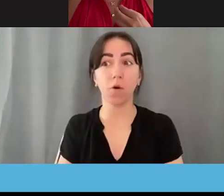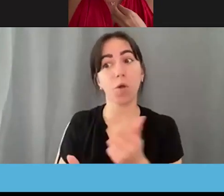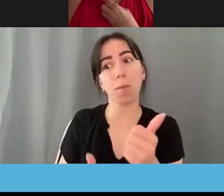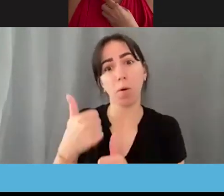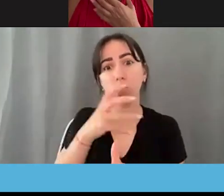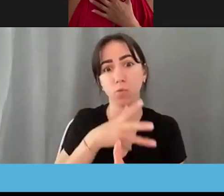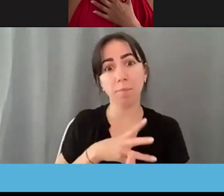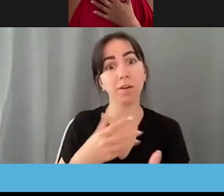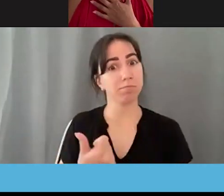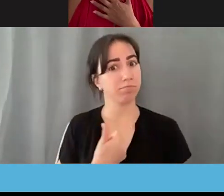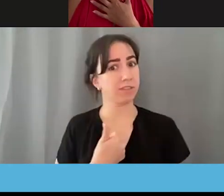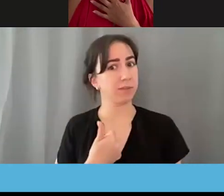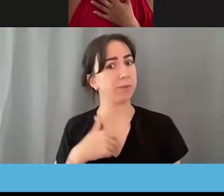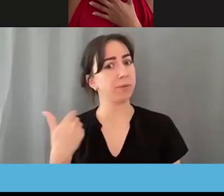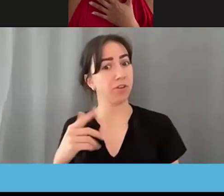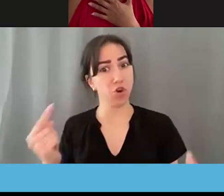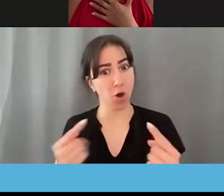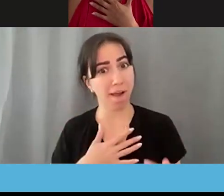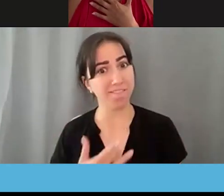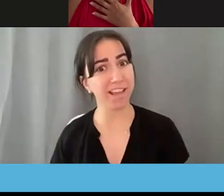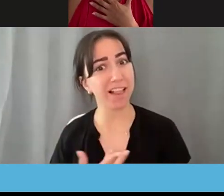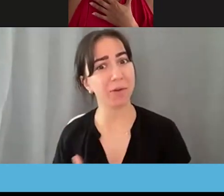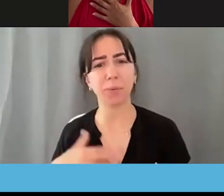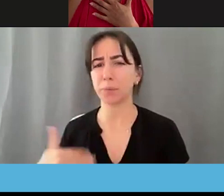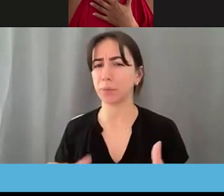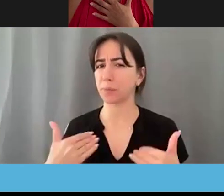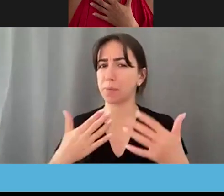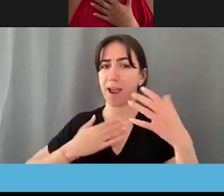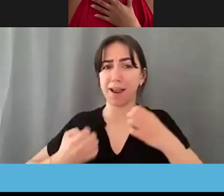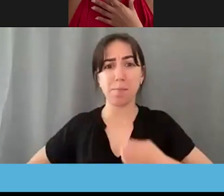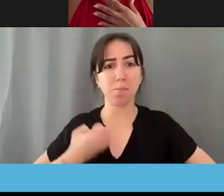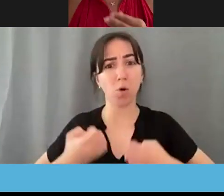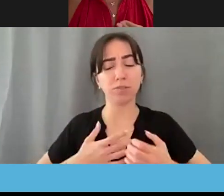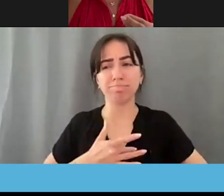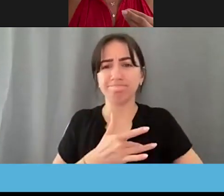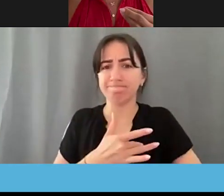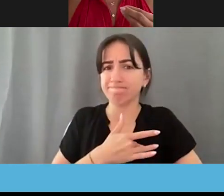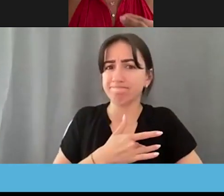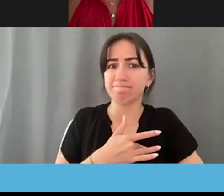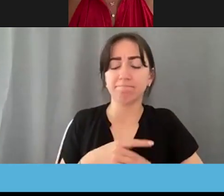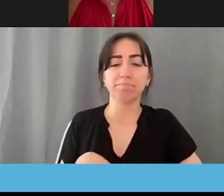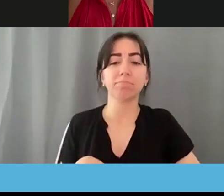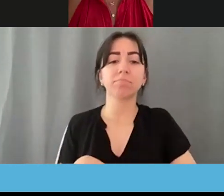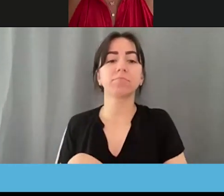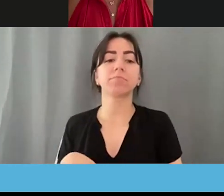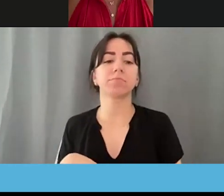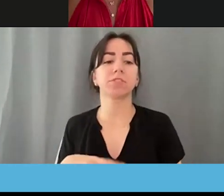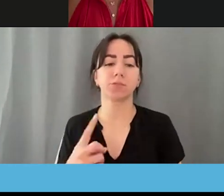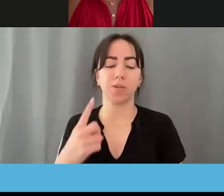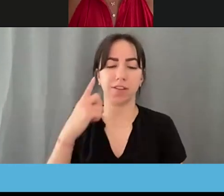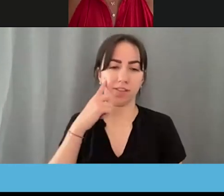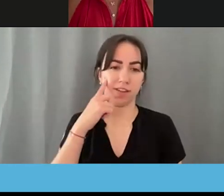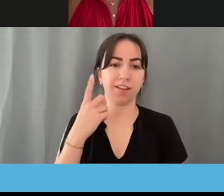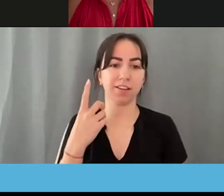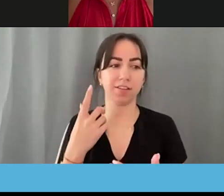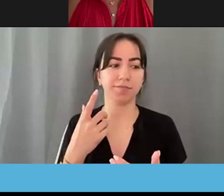but you hurt my feelings, I can get my emotions about it. And I think when it comes to